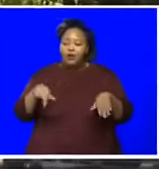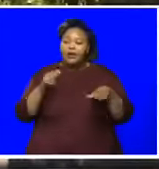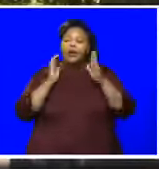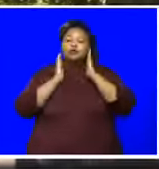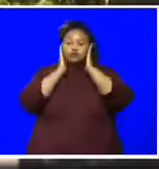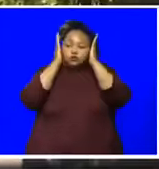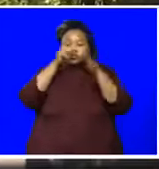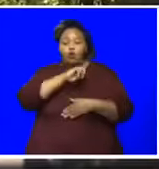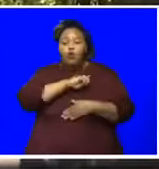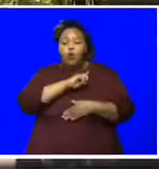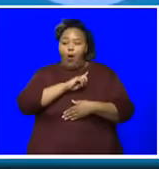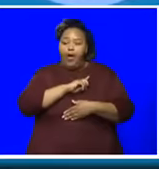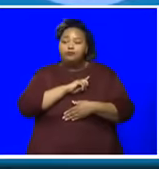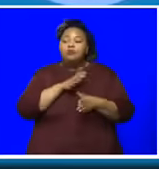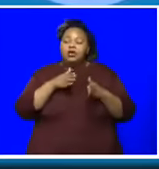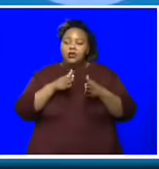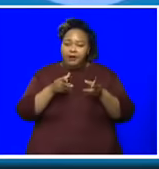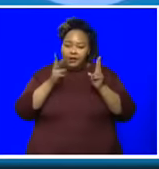highlighted before.